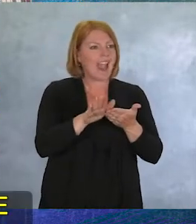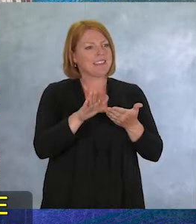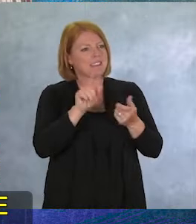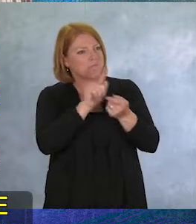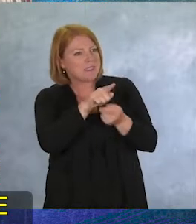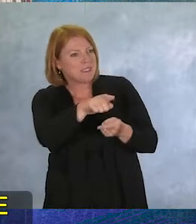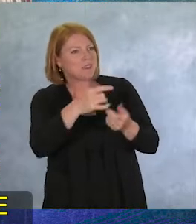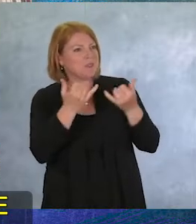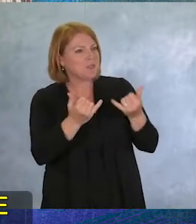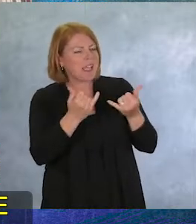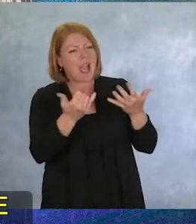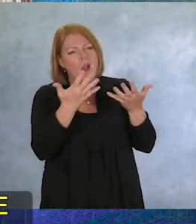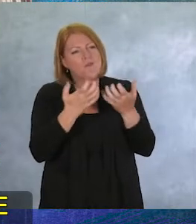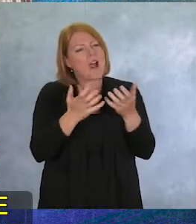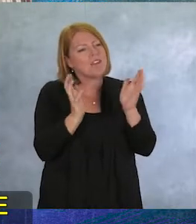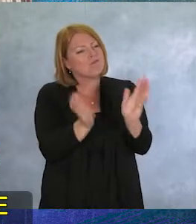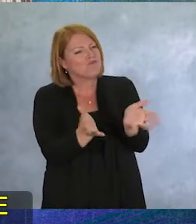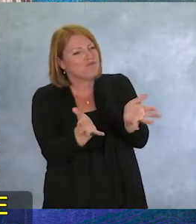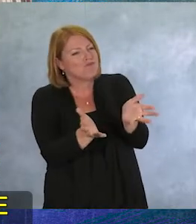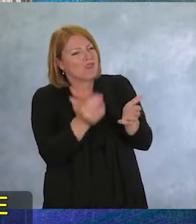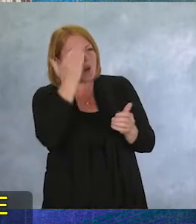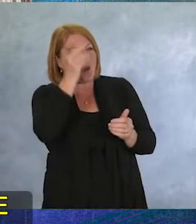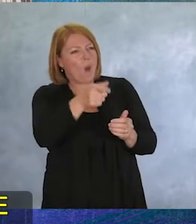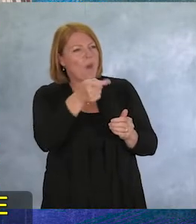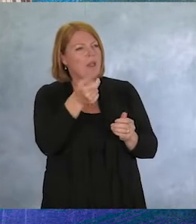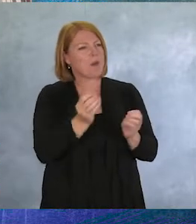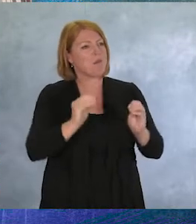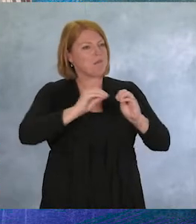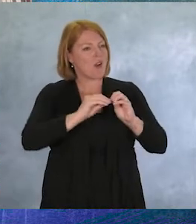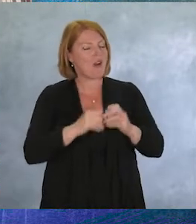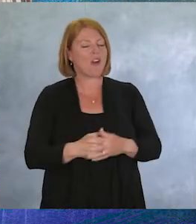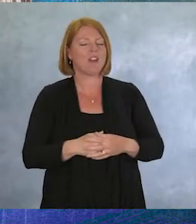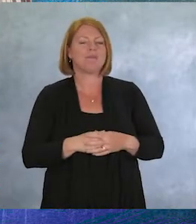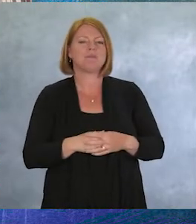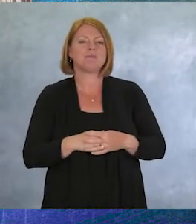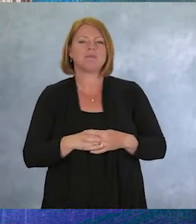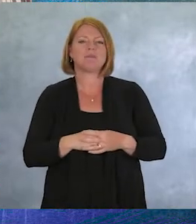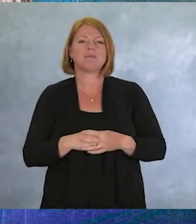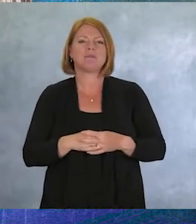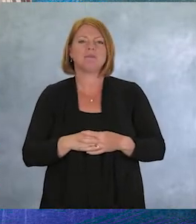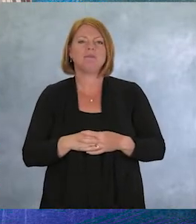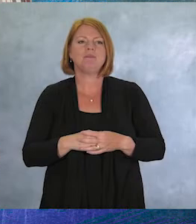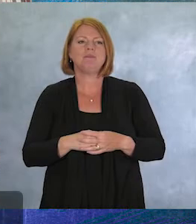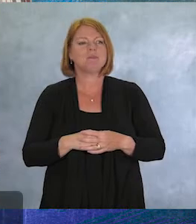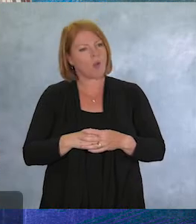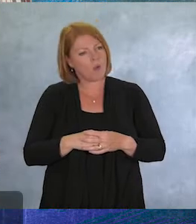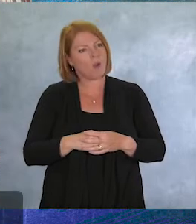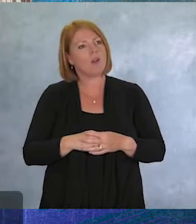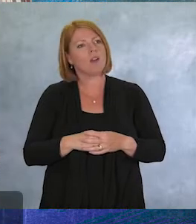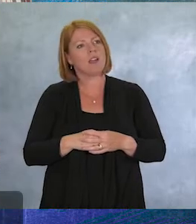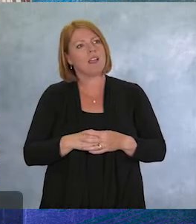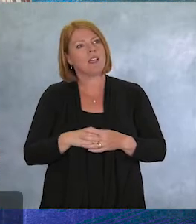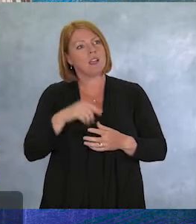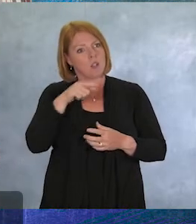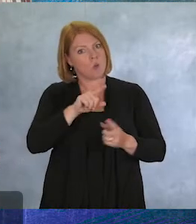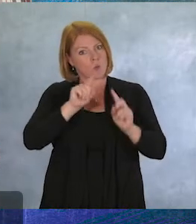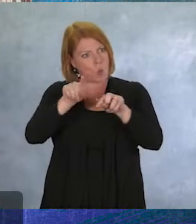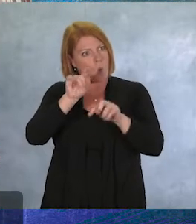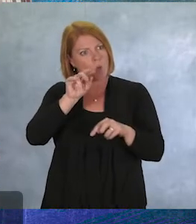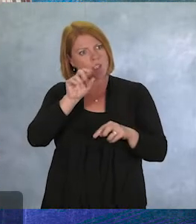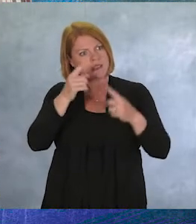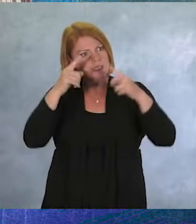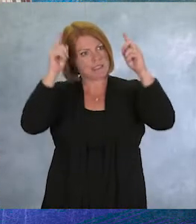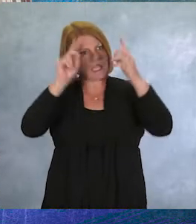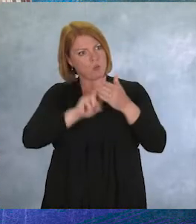today. Just wanted to get a chance to get to know you a little bit. I was going to ask you, first of all, so you're attending Success